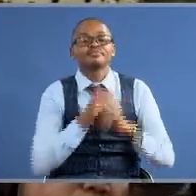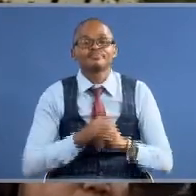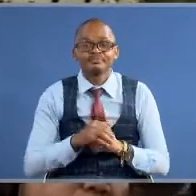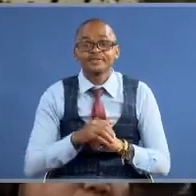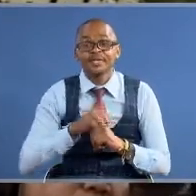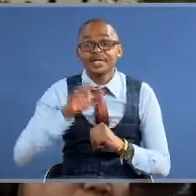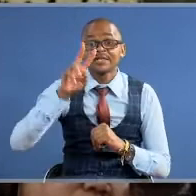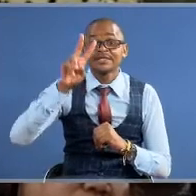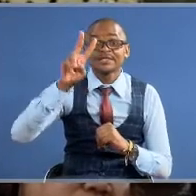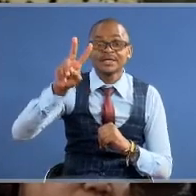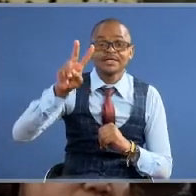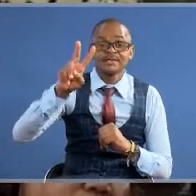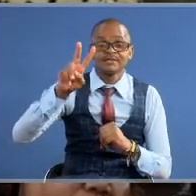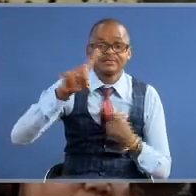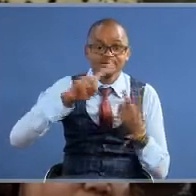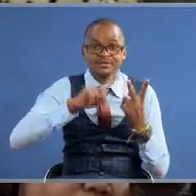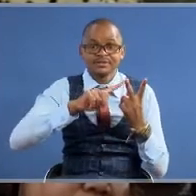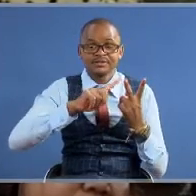second,